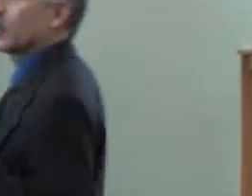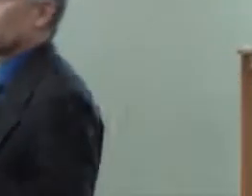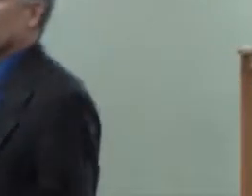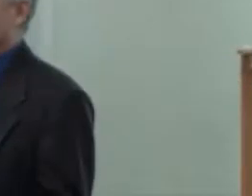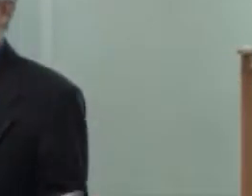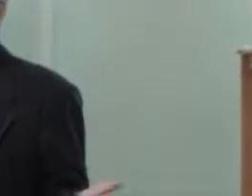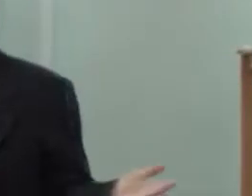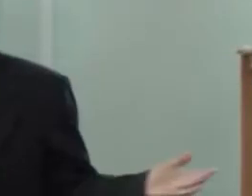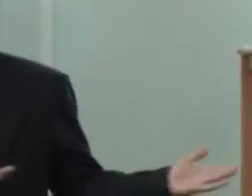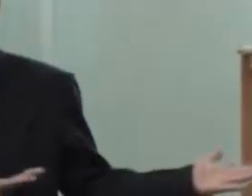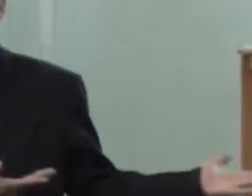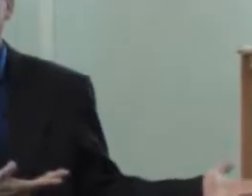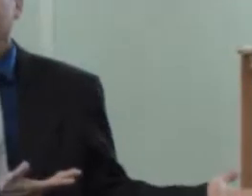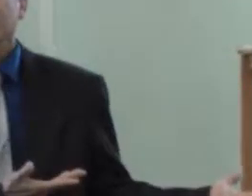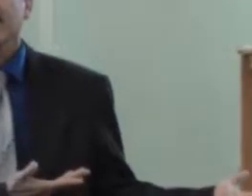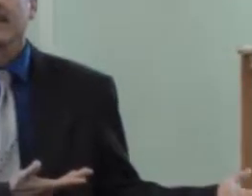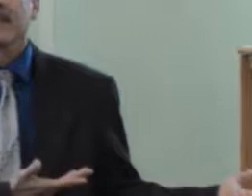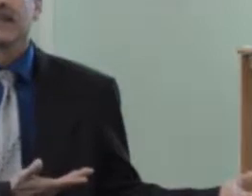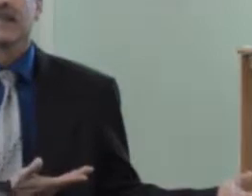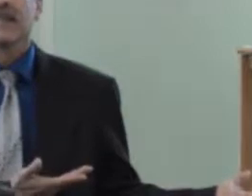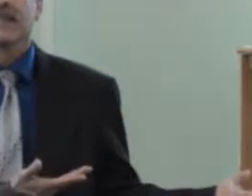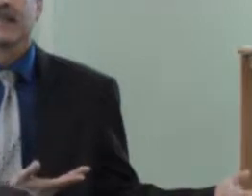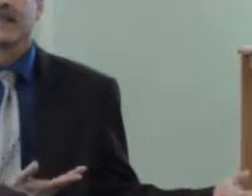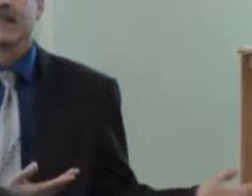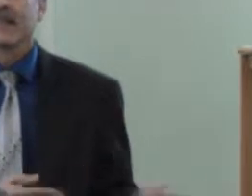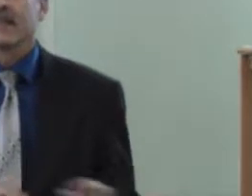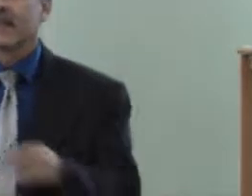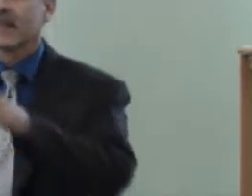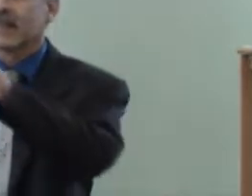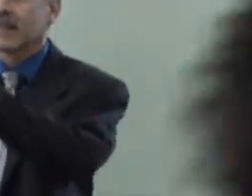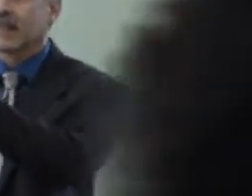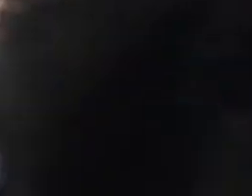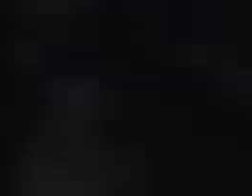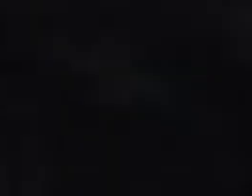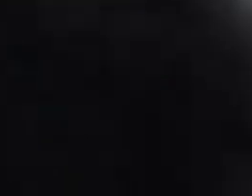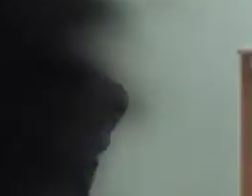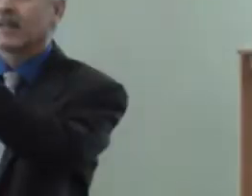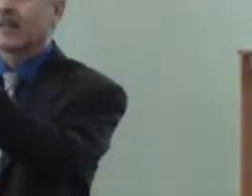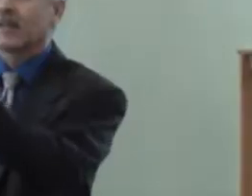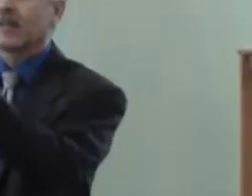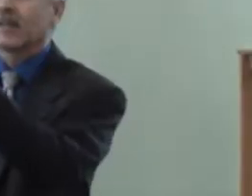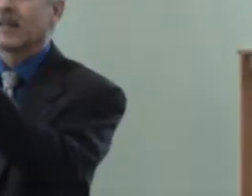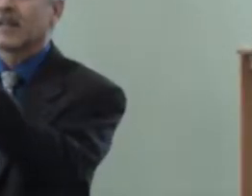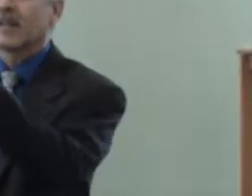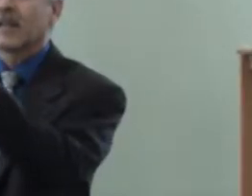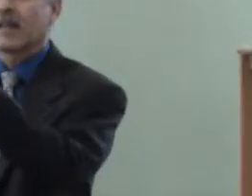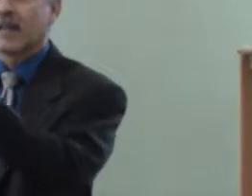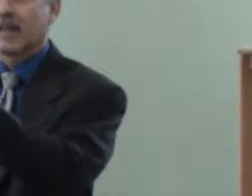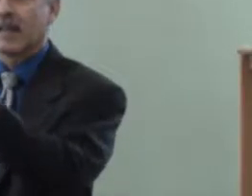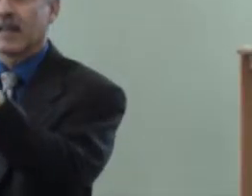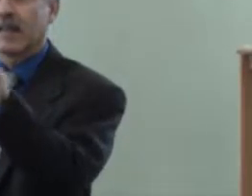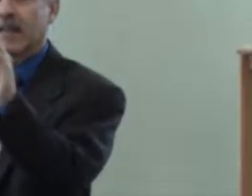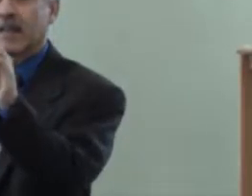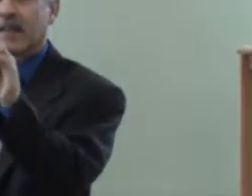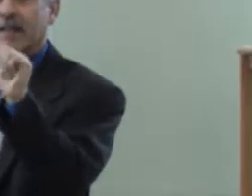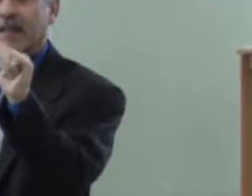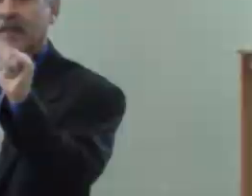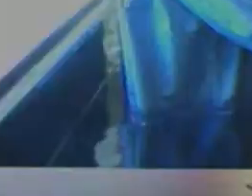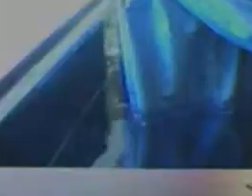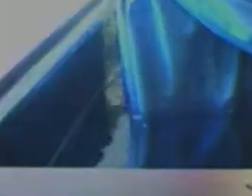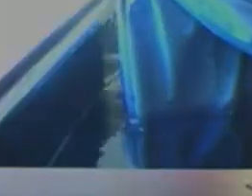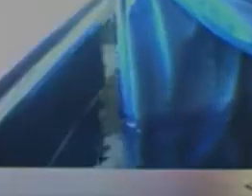Baptismal candidate, his name is Rodney Davis. His favorite